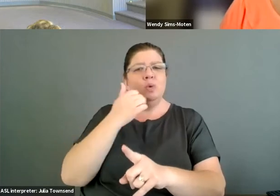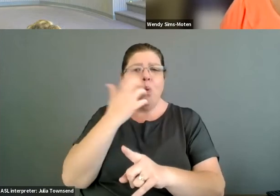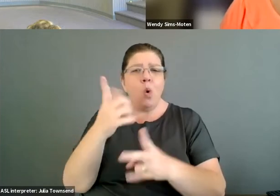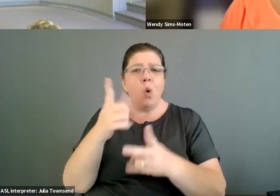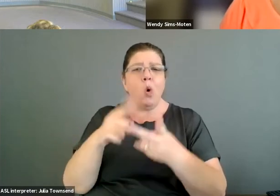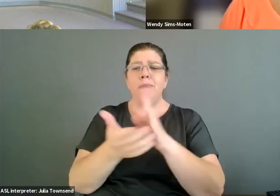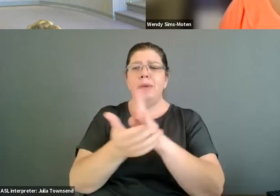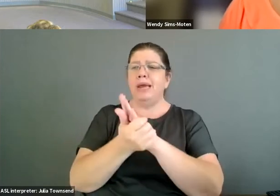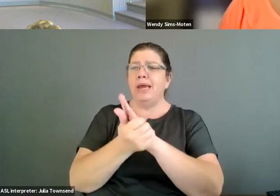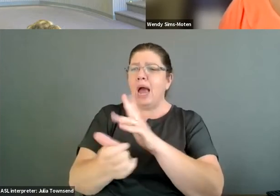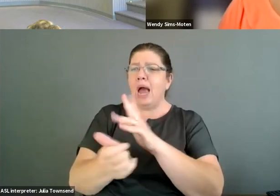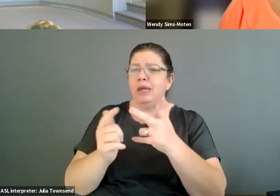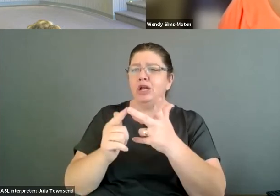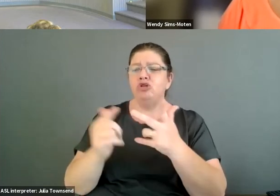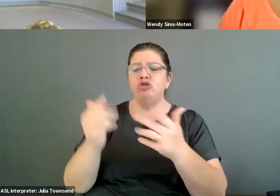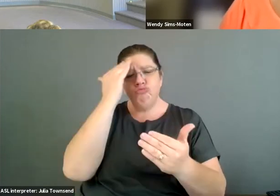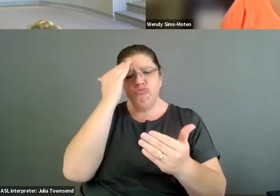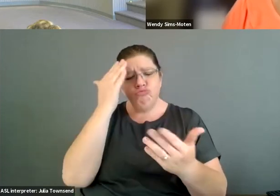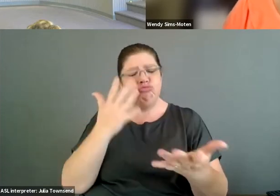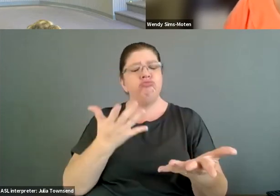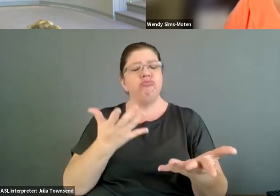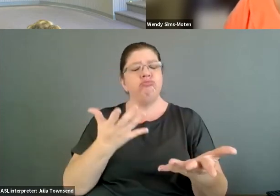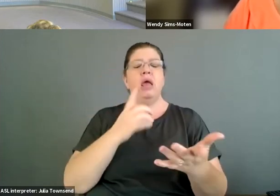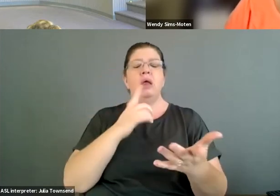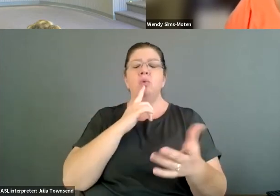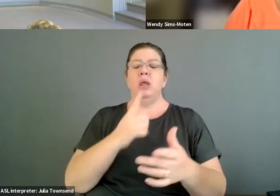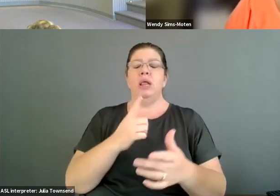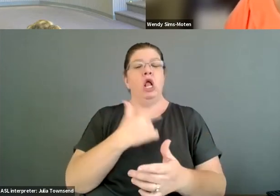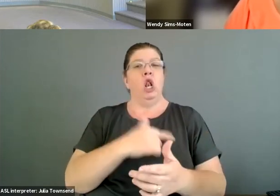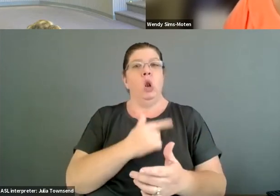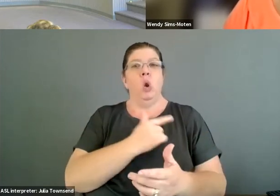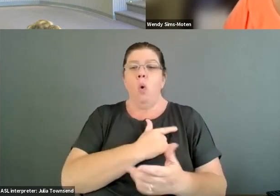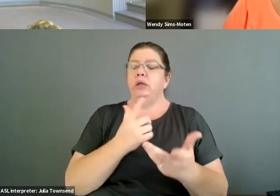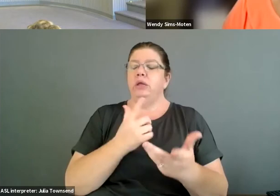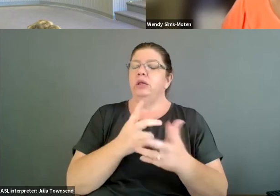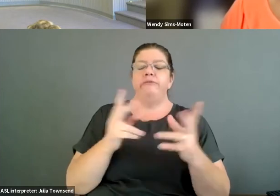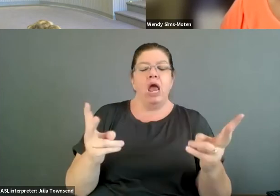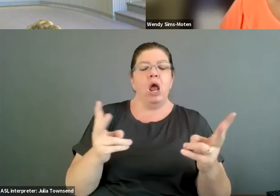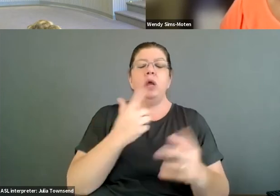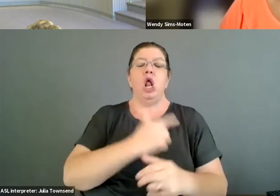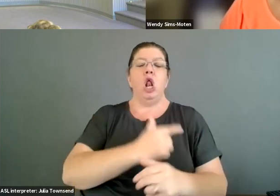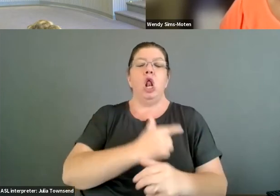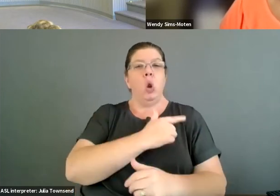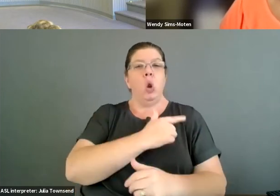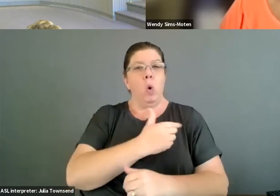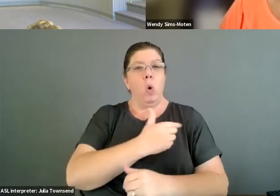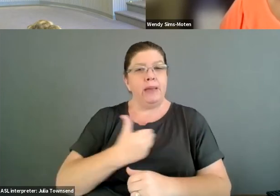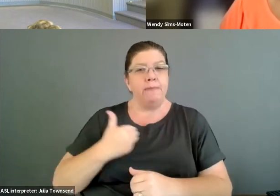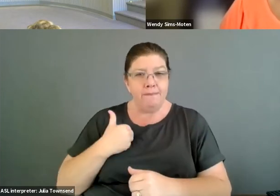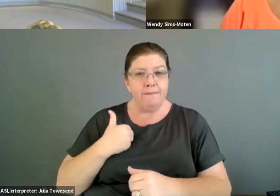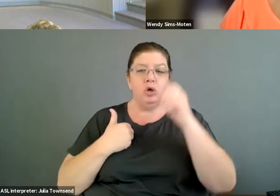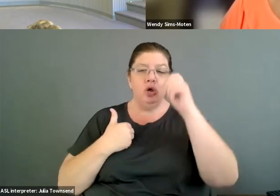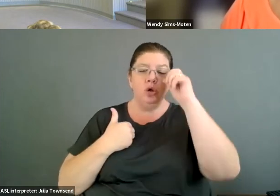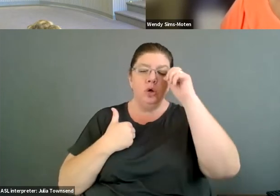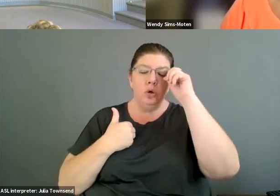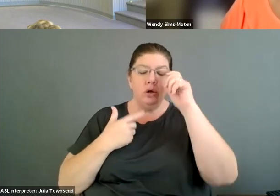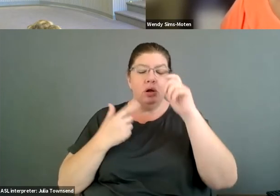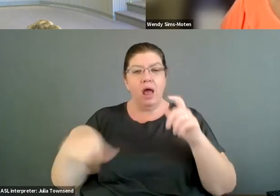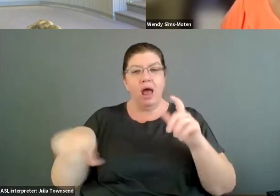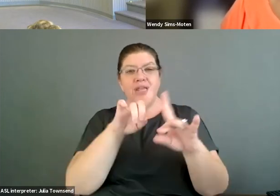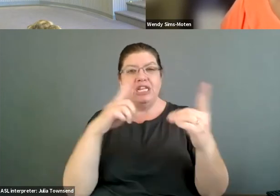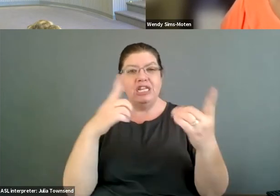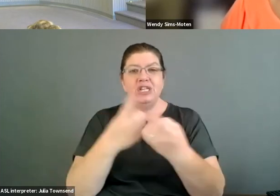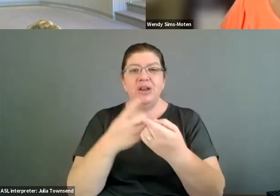and conscientious and a loyal, a very loyal member of the district